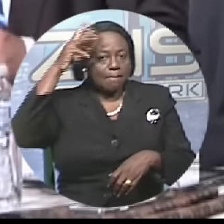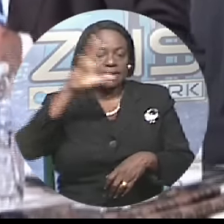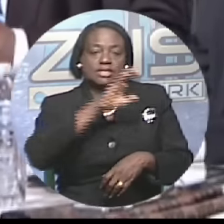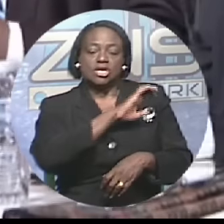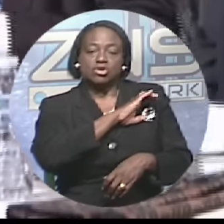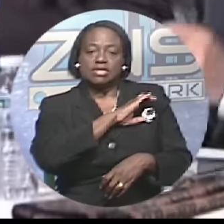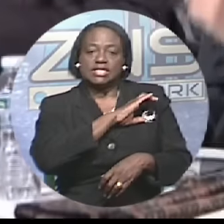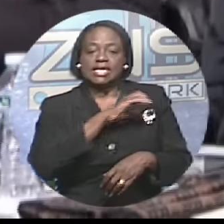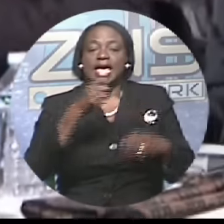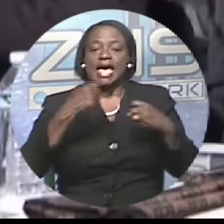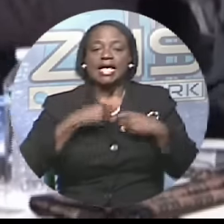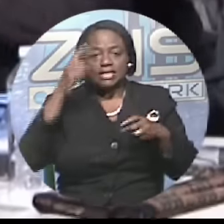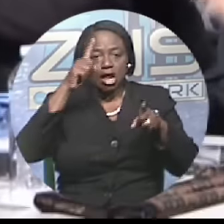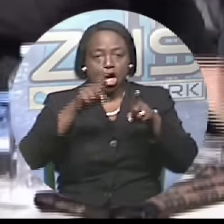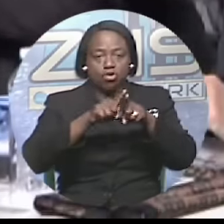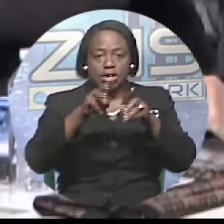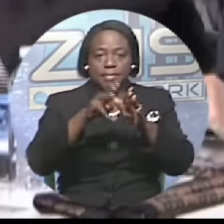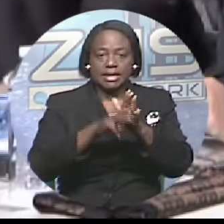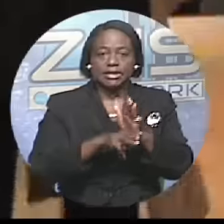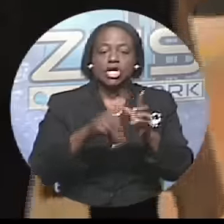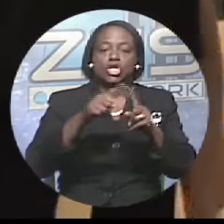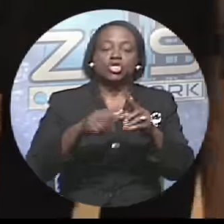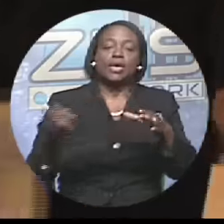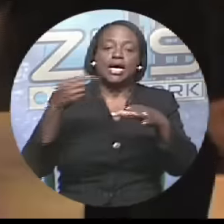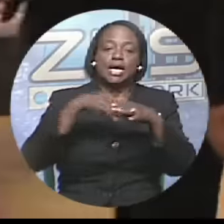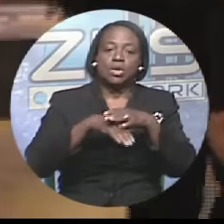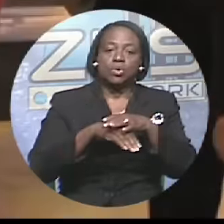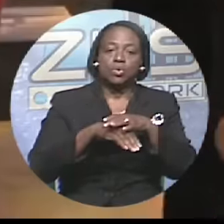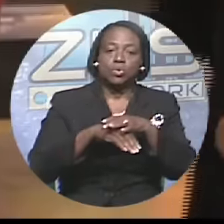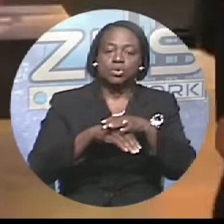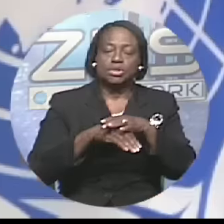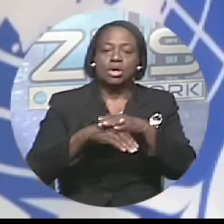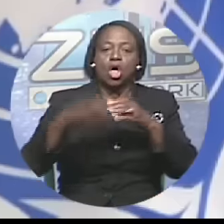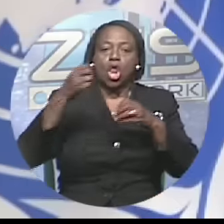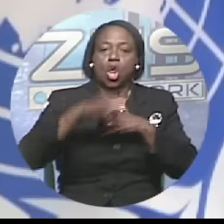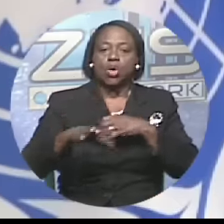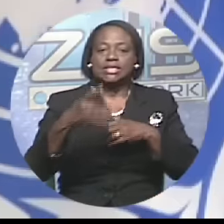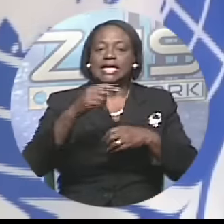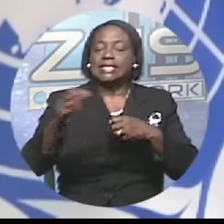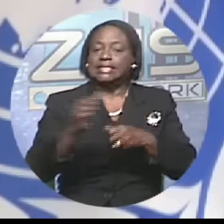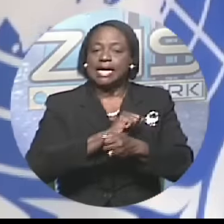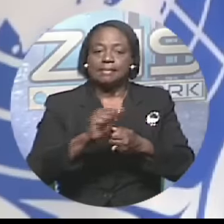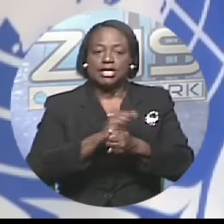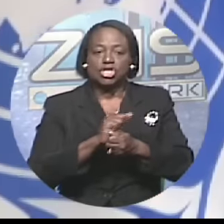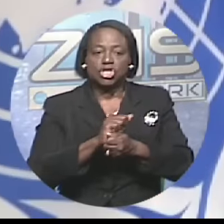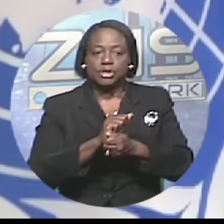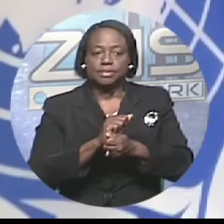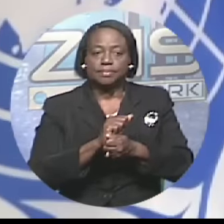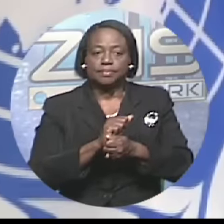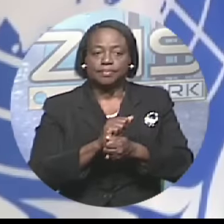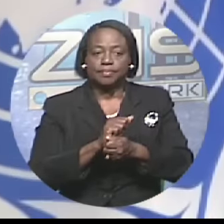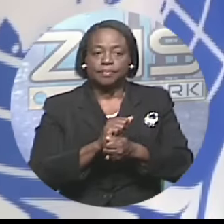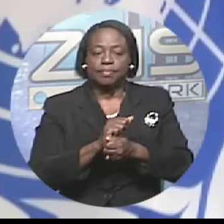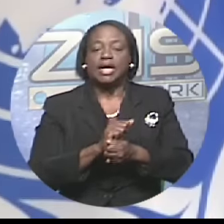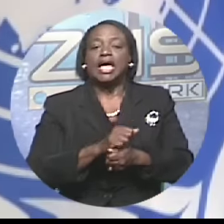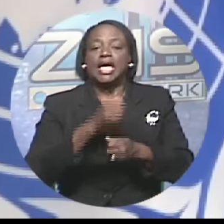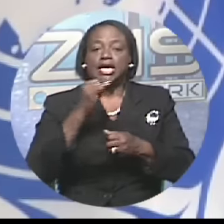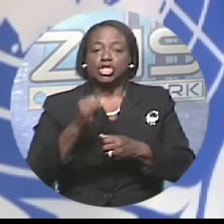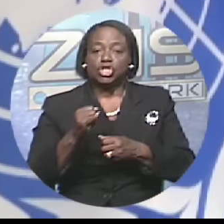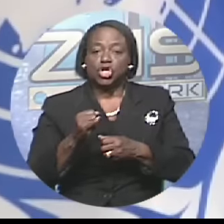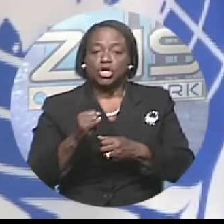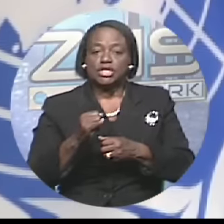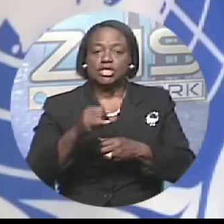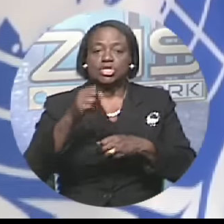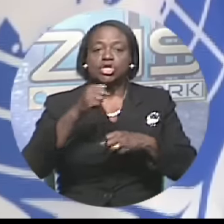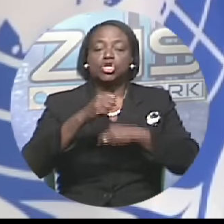include loss and damage, as well as for those who have made pledges to honor them. Existing insurance structures are inadequate